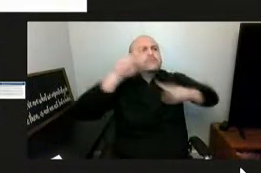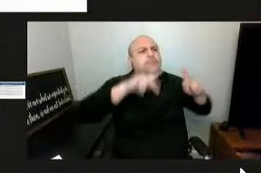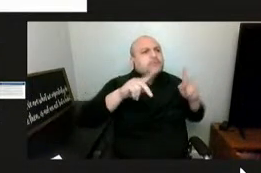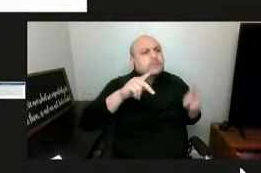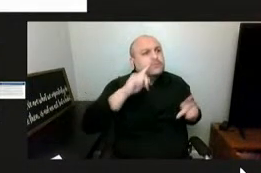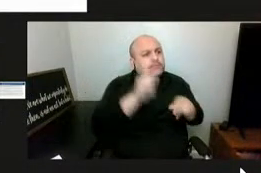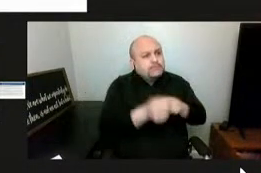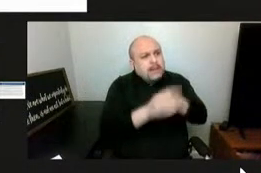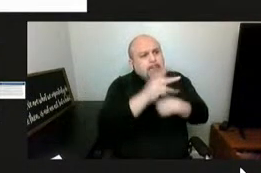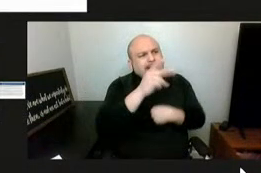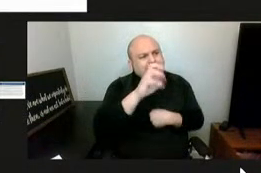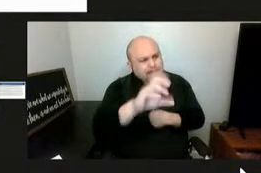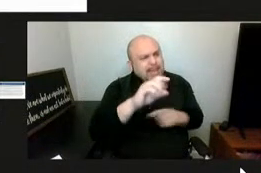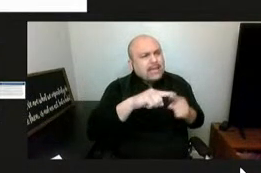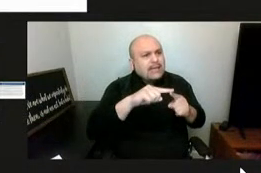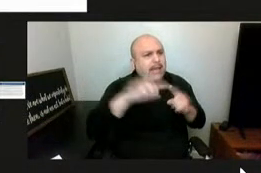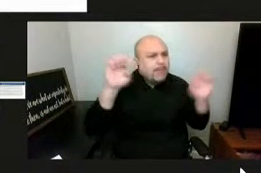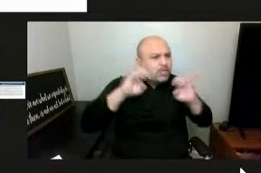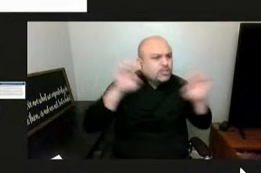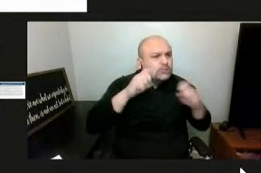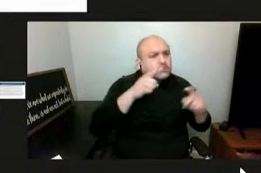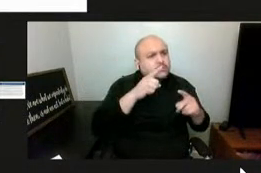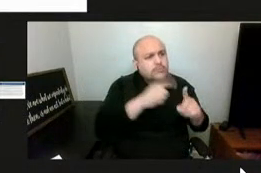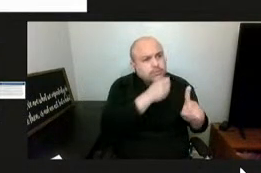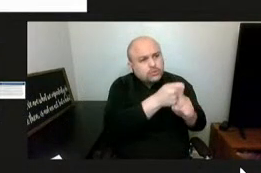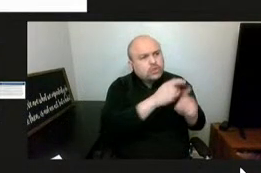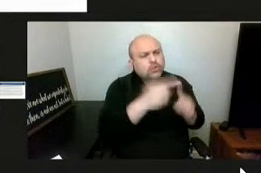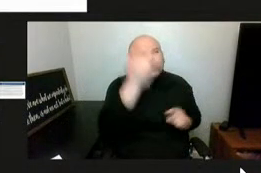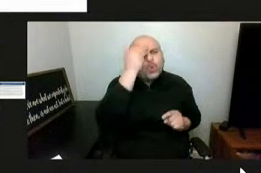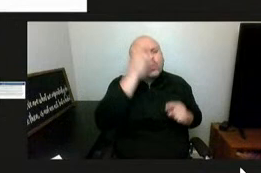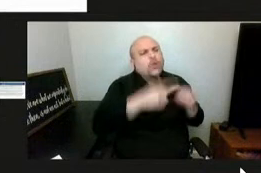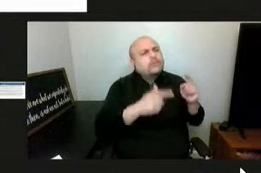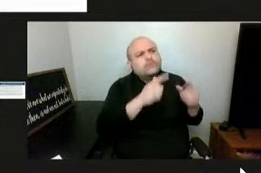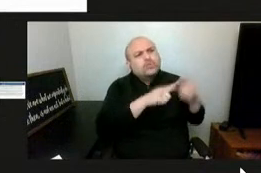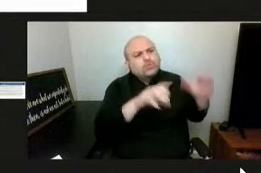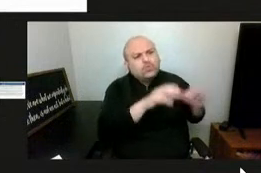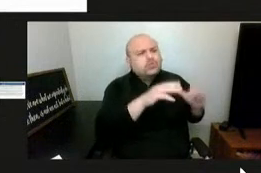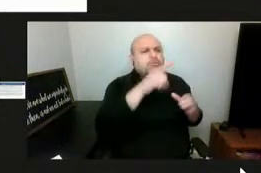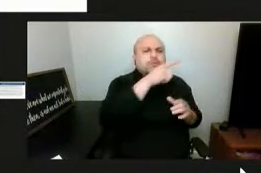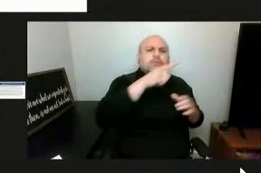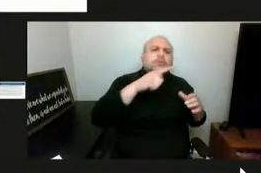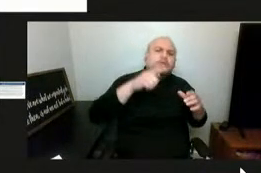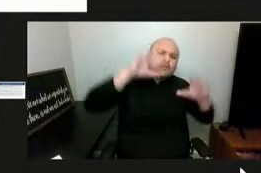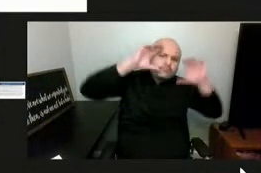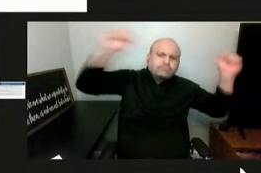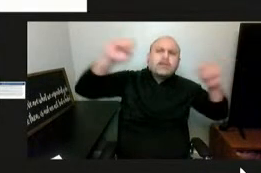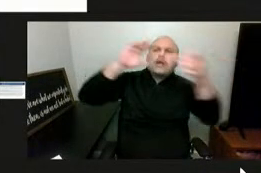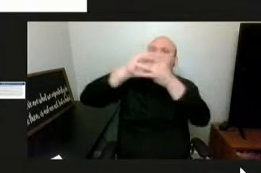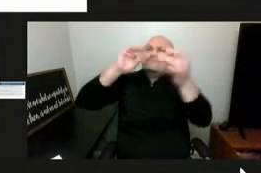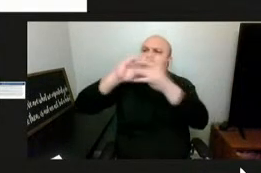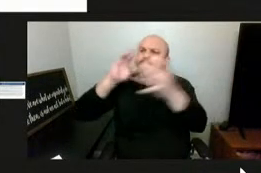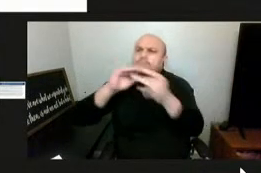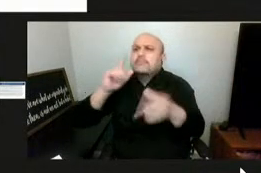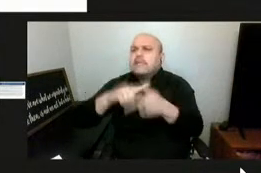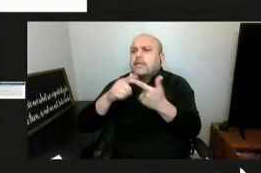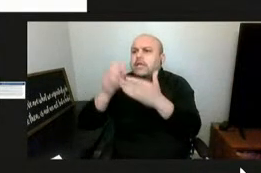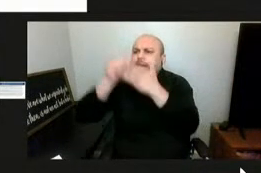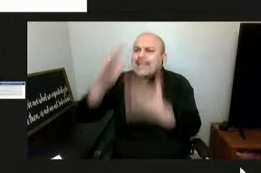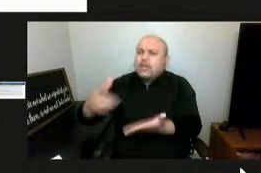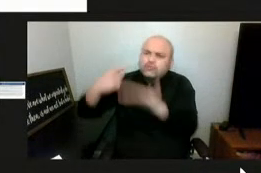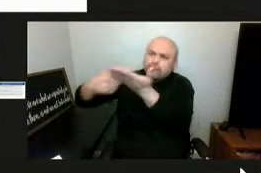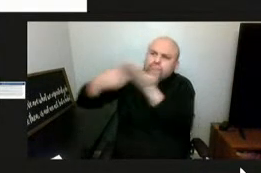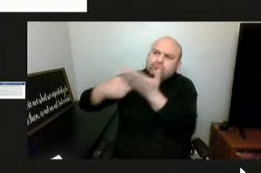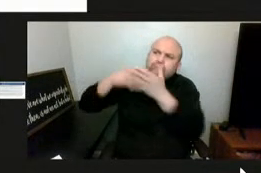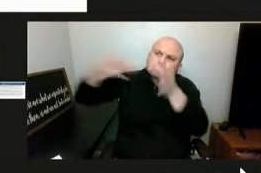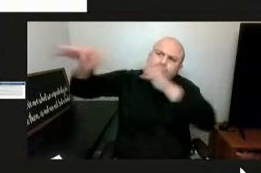and the mental health impacts through known mechanisms like the president's weekly address, virtual fireside chats with leaders, as well as a prominent